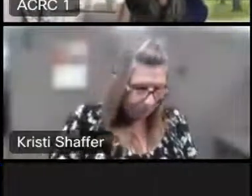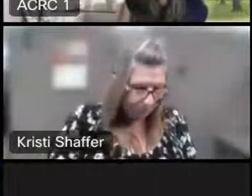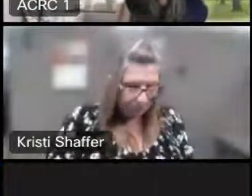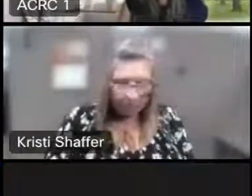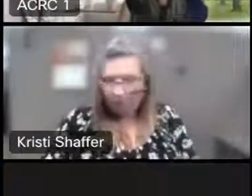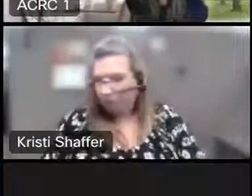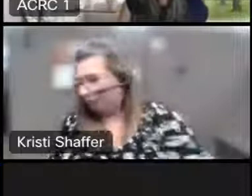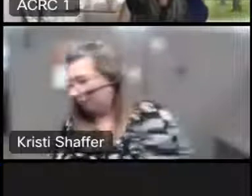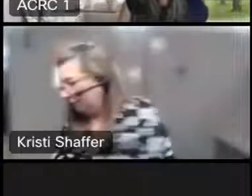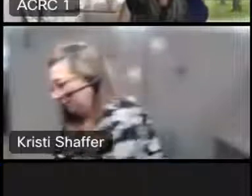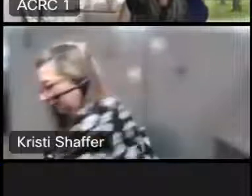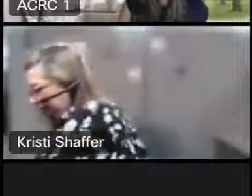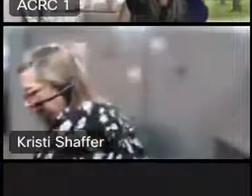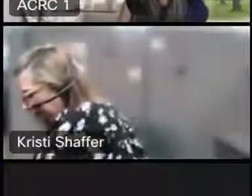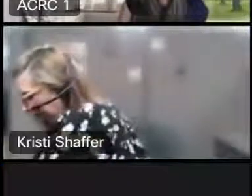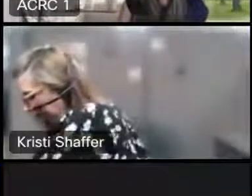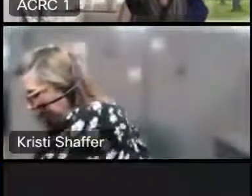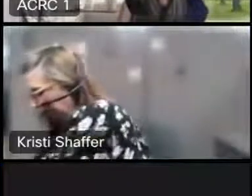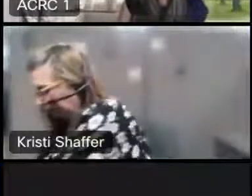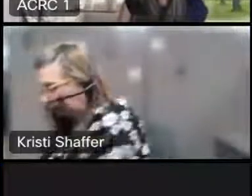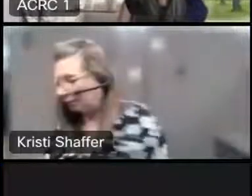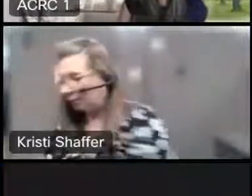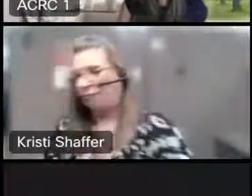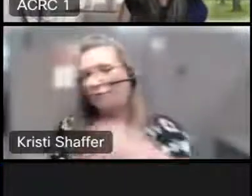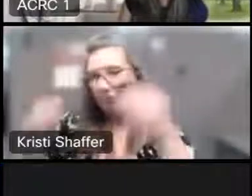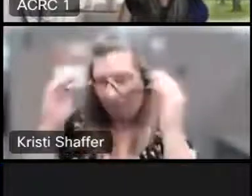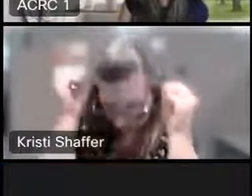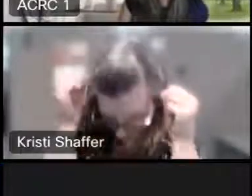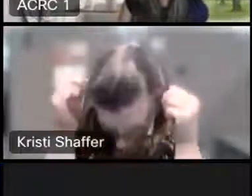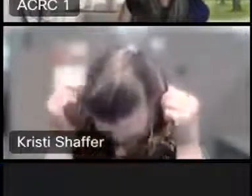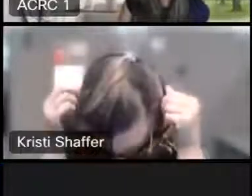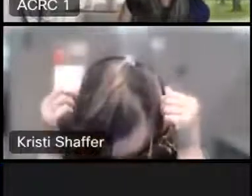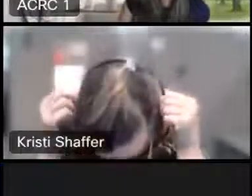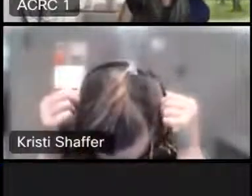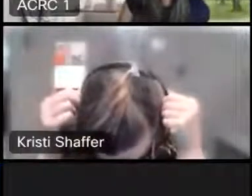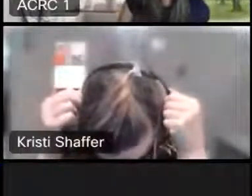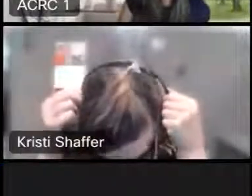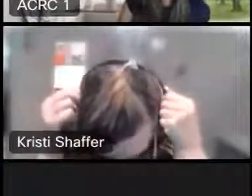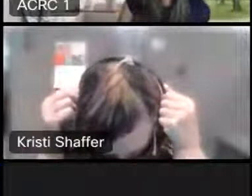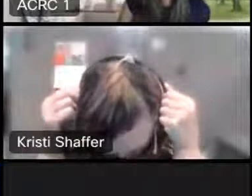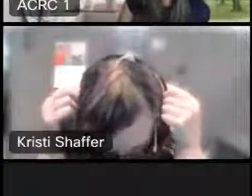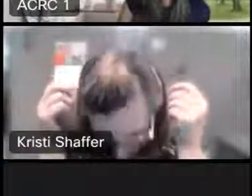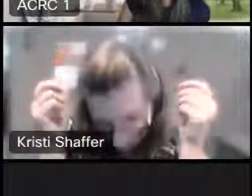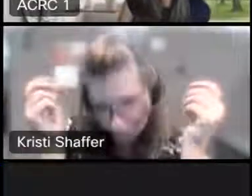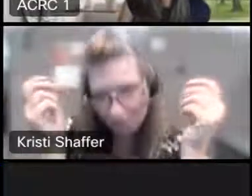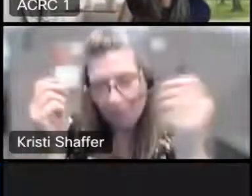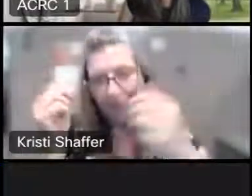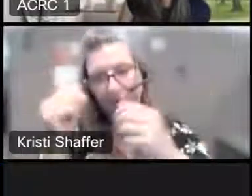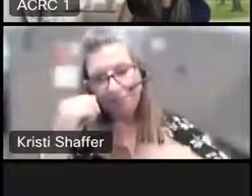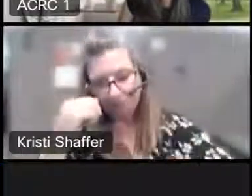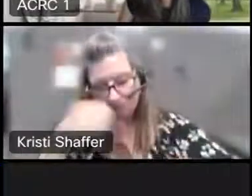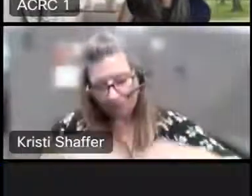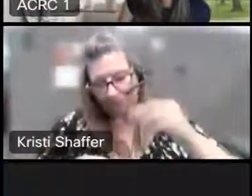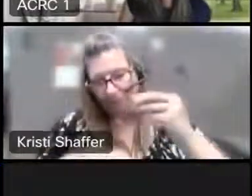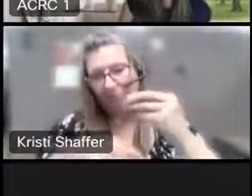more development on the east side of the fire. And I know I did miss my calling as a meteorologist, Carol. Thank you. I'm